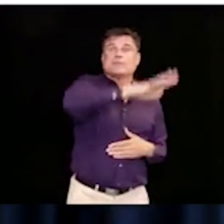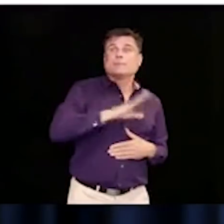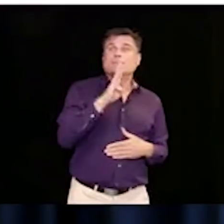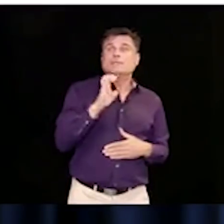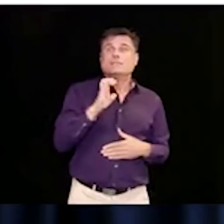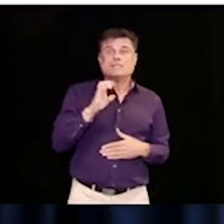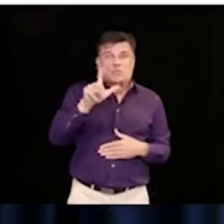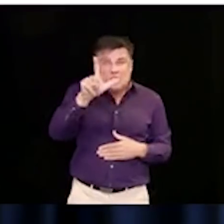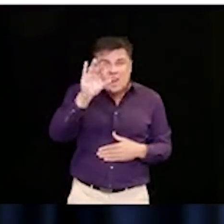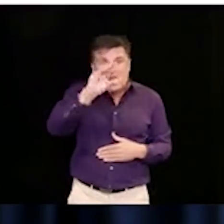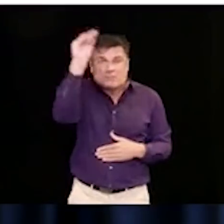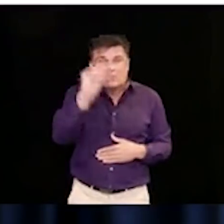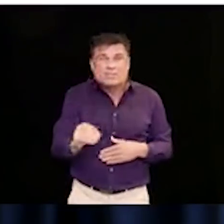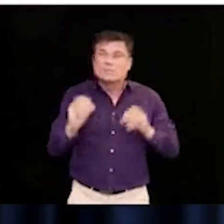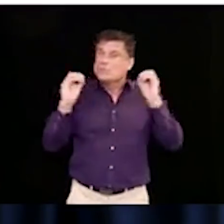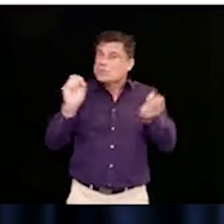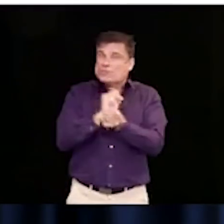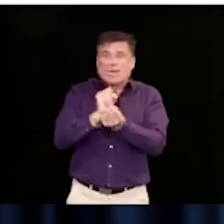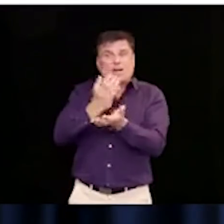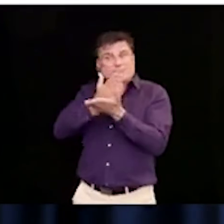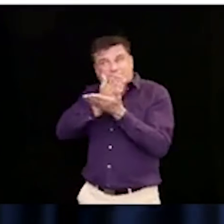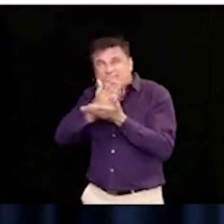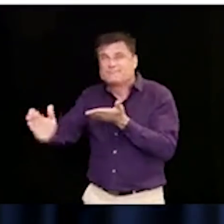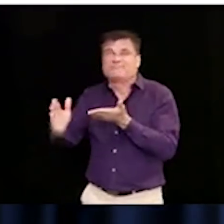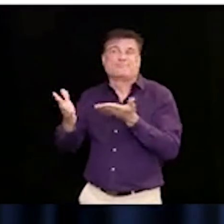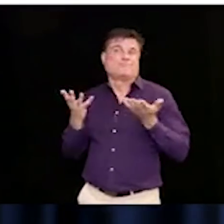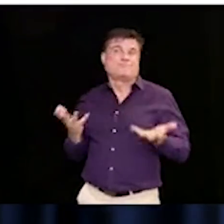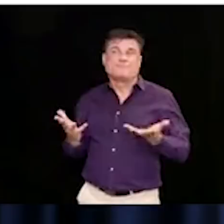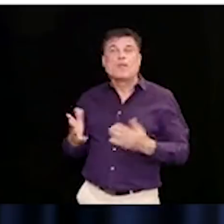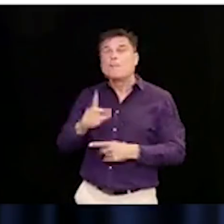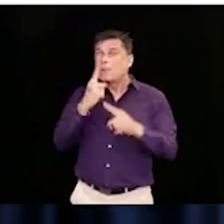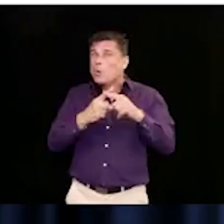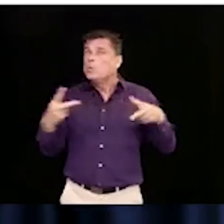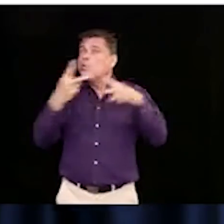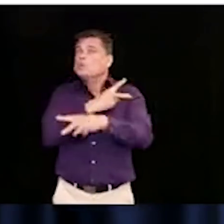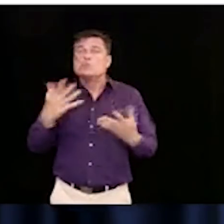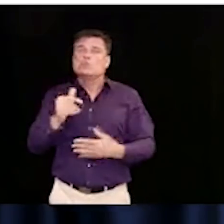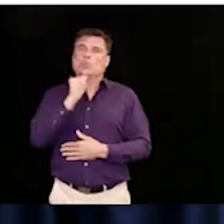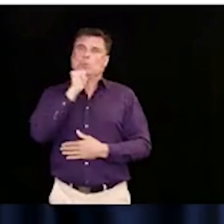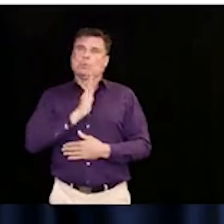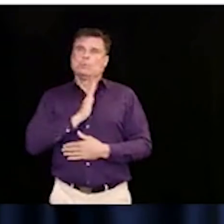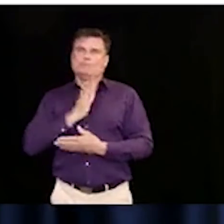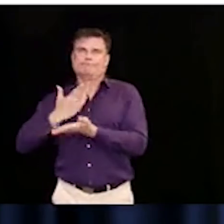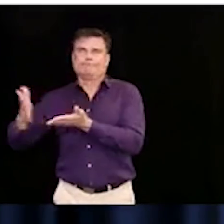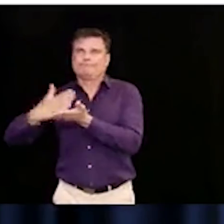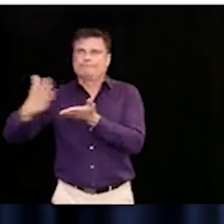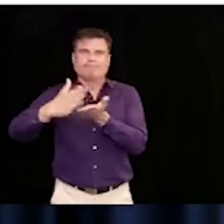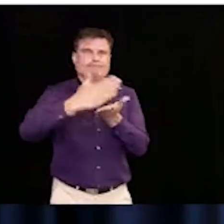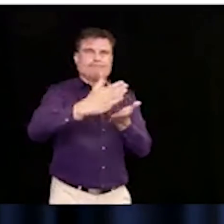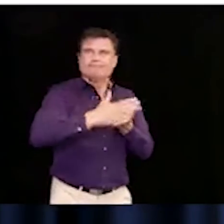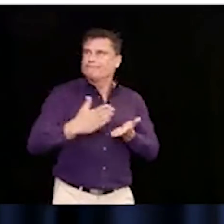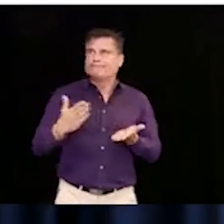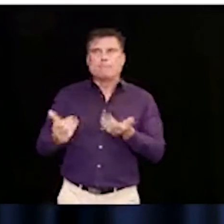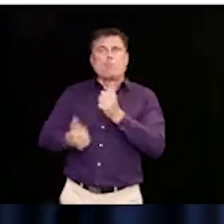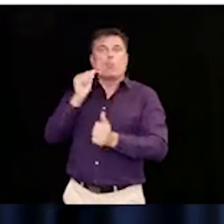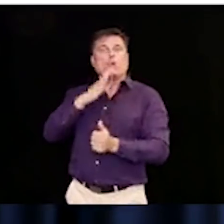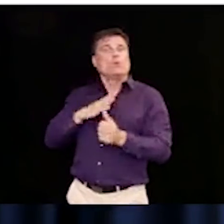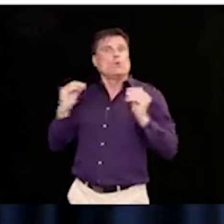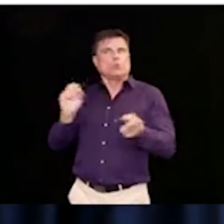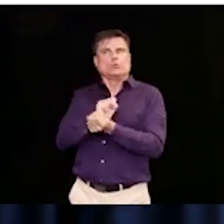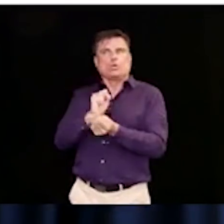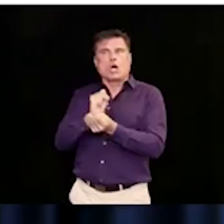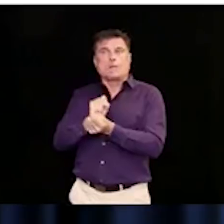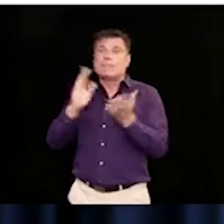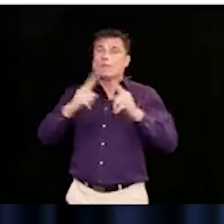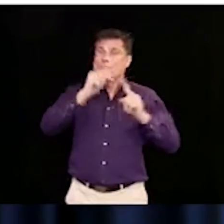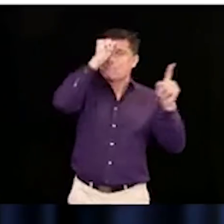29%, and women continue to be much more likely to have lost their jobs than a man. As I've said often, these